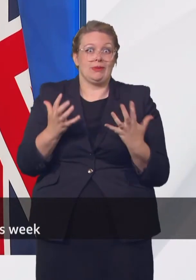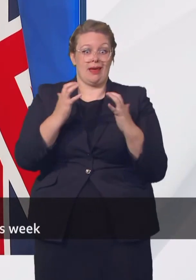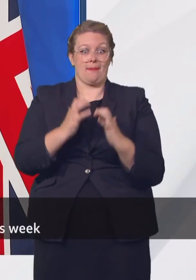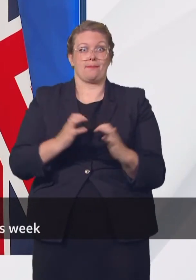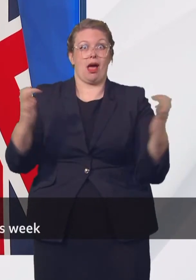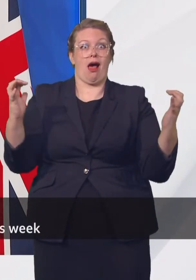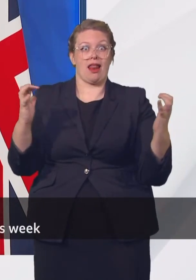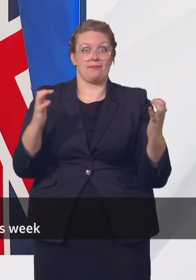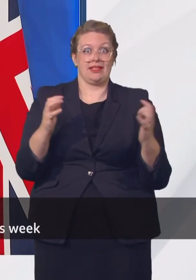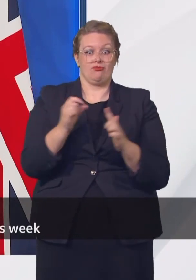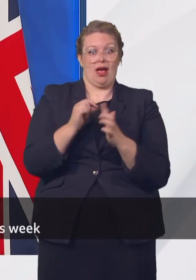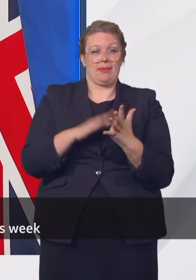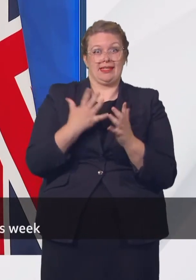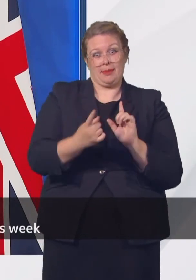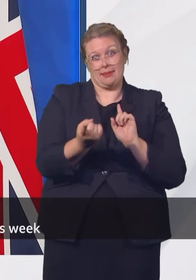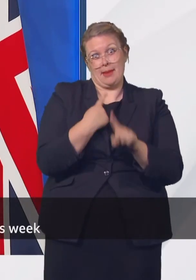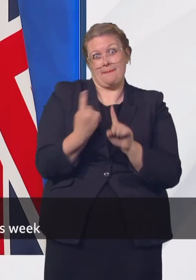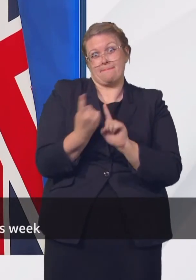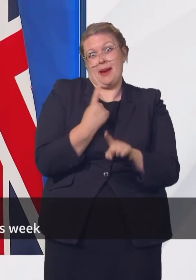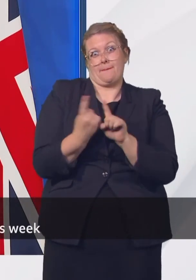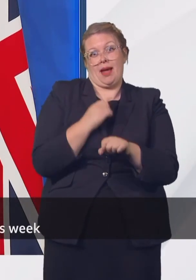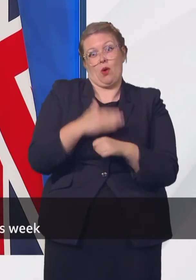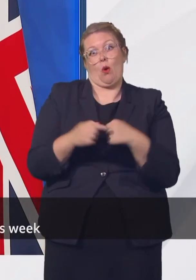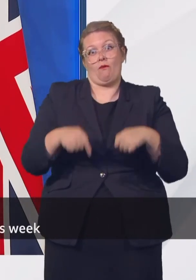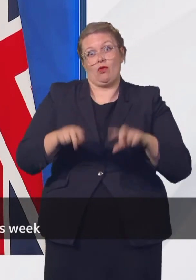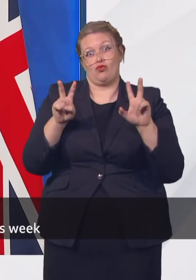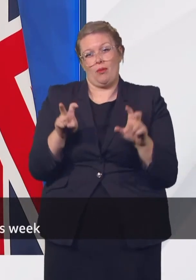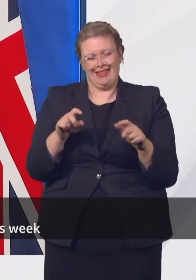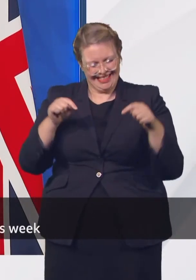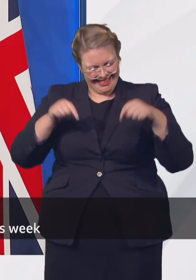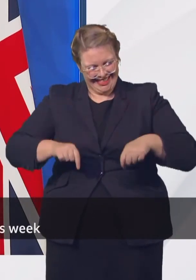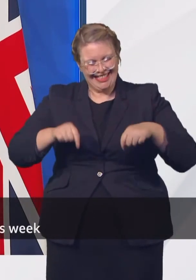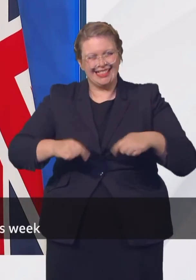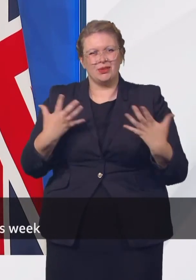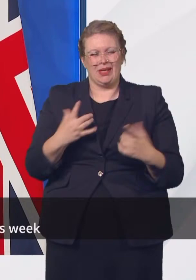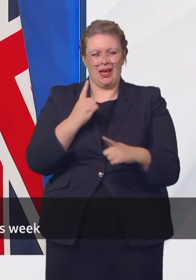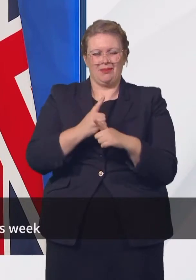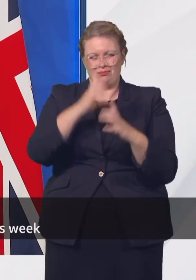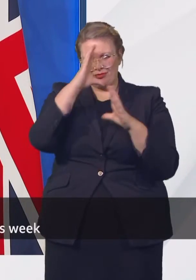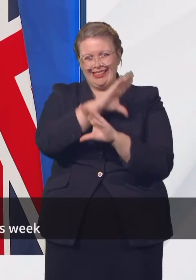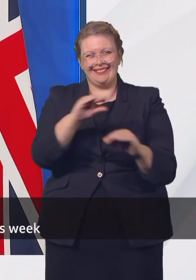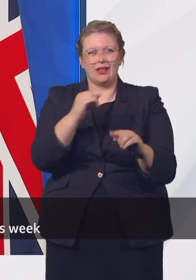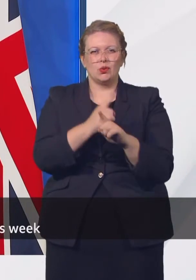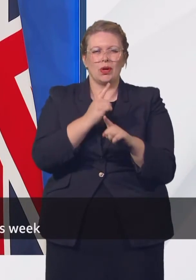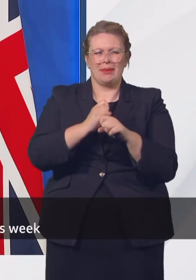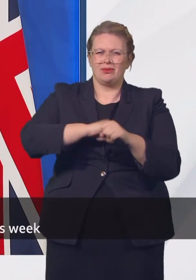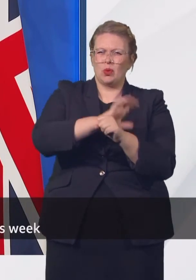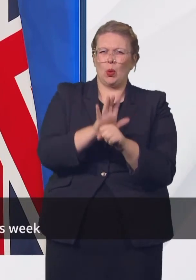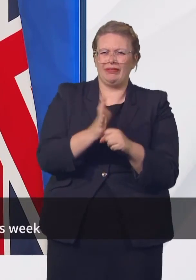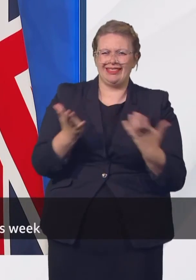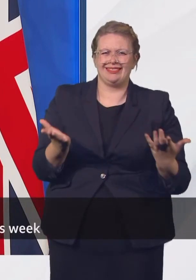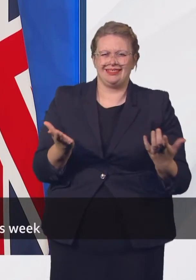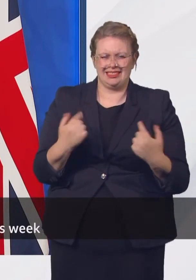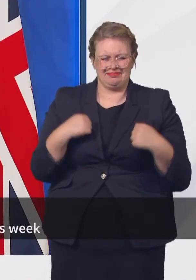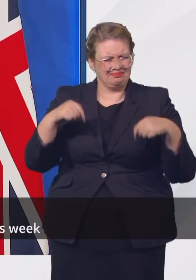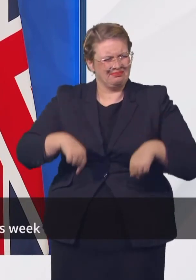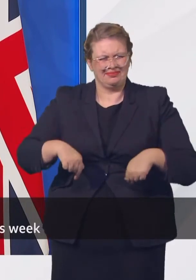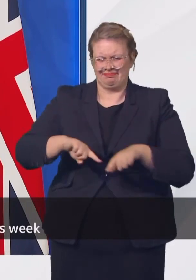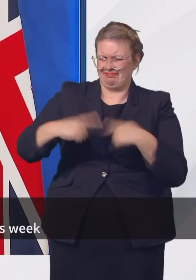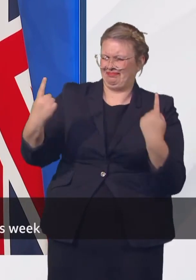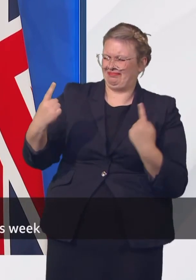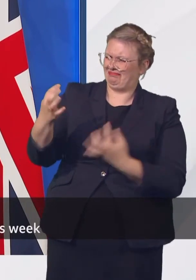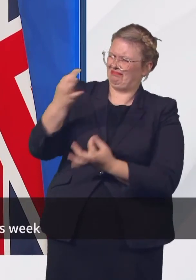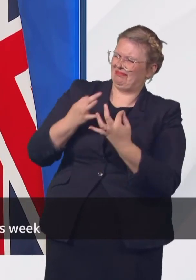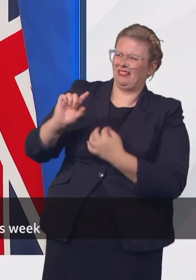Commons earlier. And given that this is a coronavirus press conference, you won't be surprised that I'm not going to add to the answers the